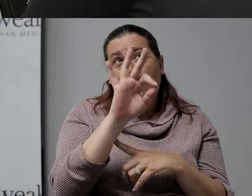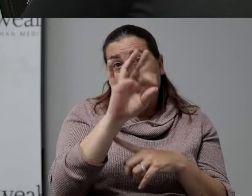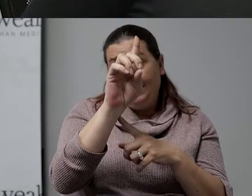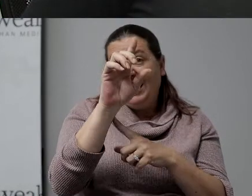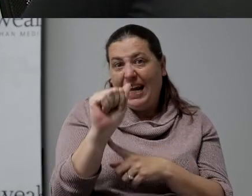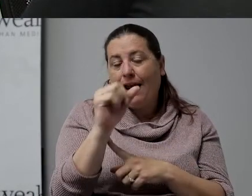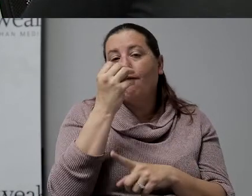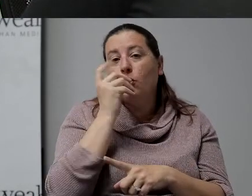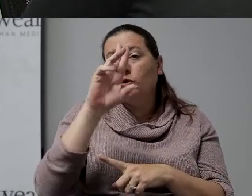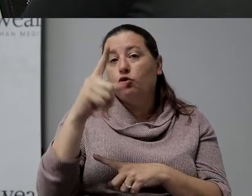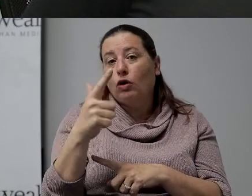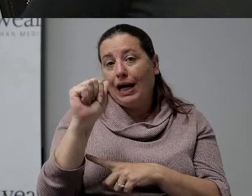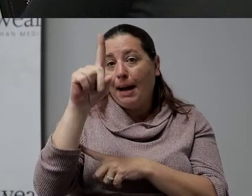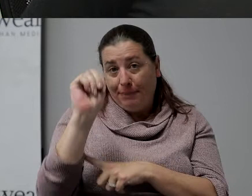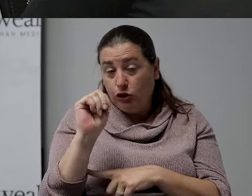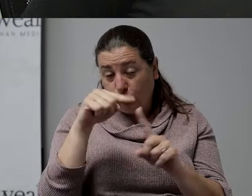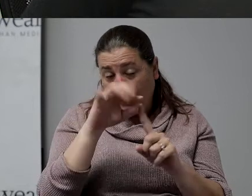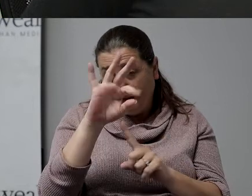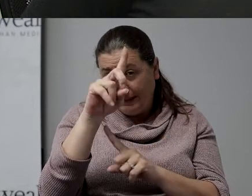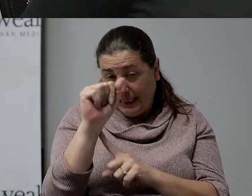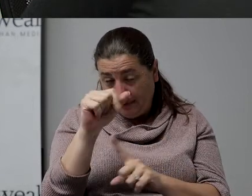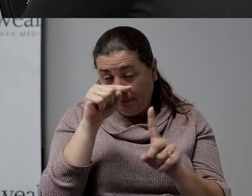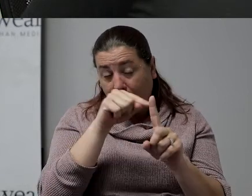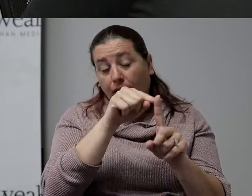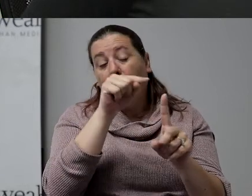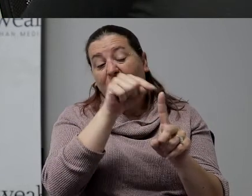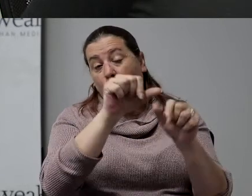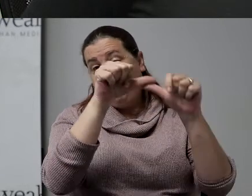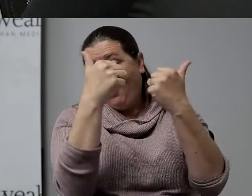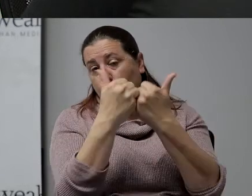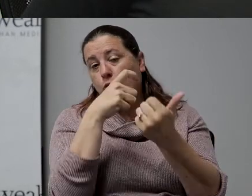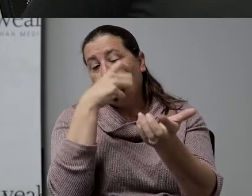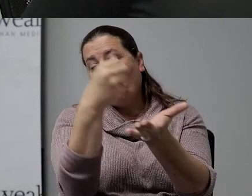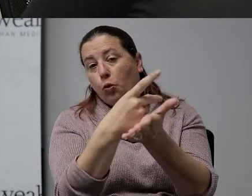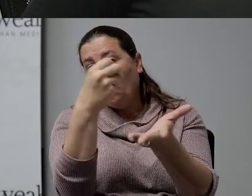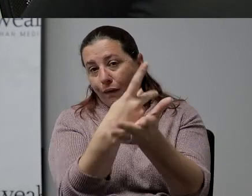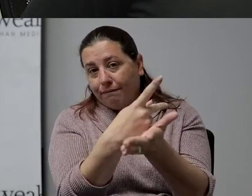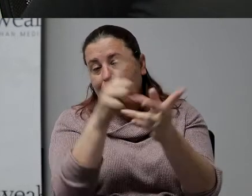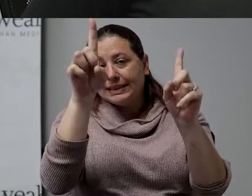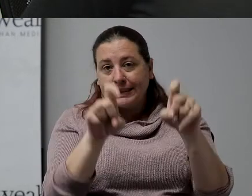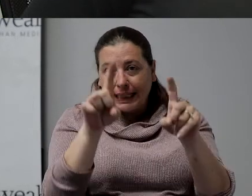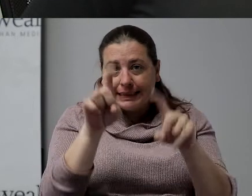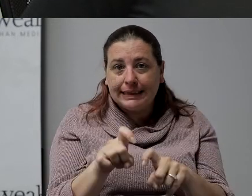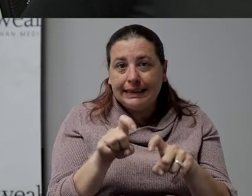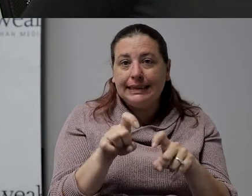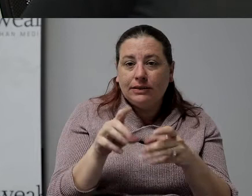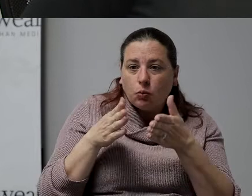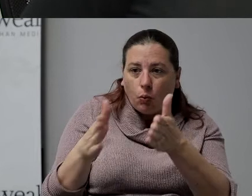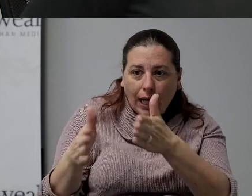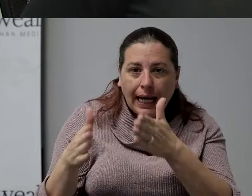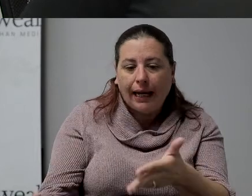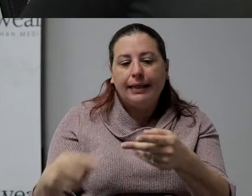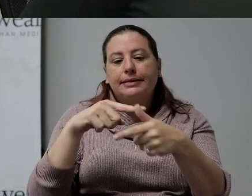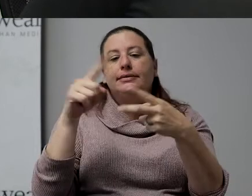Administration, they're the agency that approves the testing, methodology and equipment